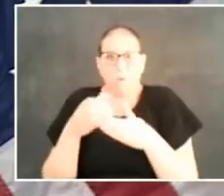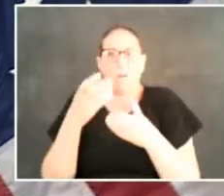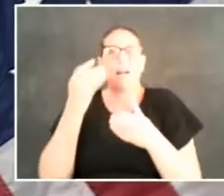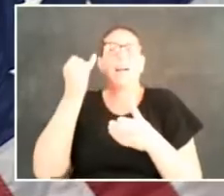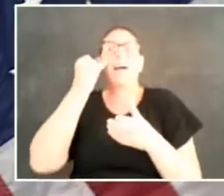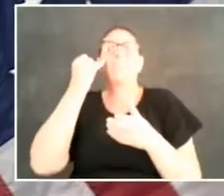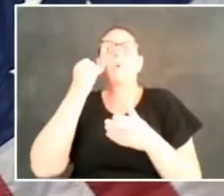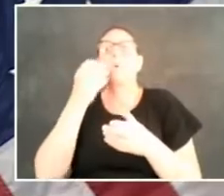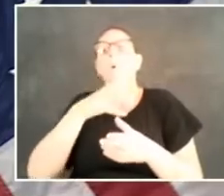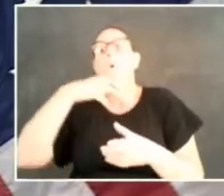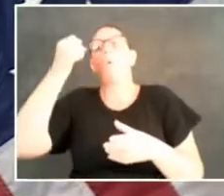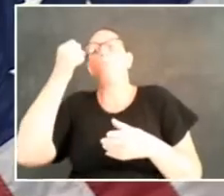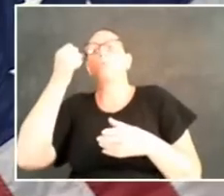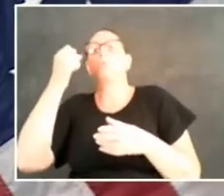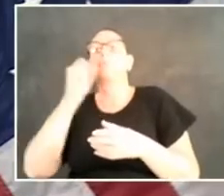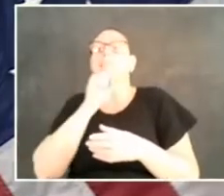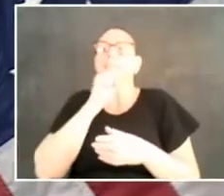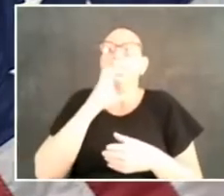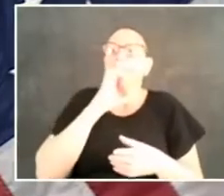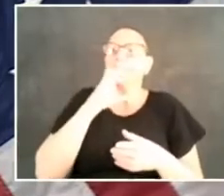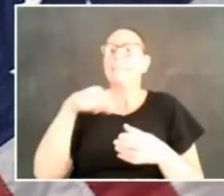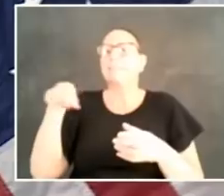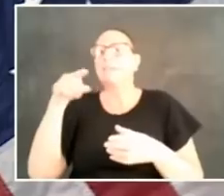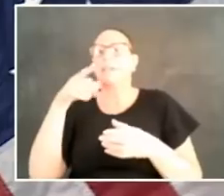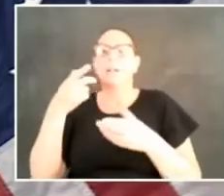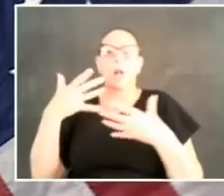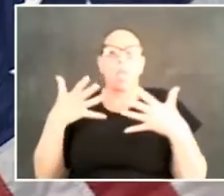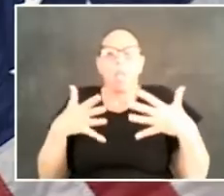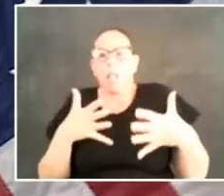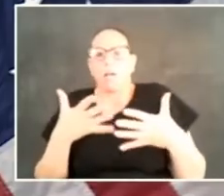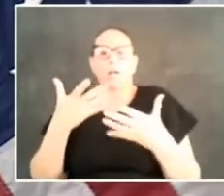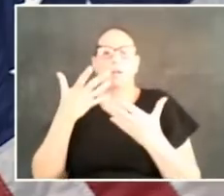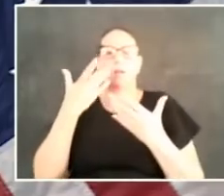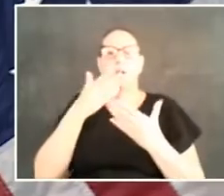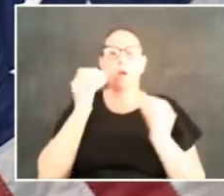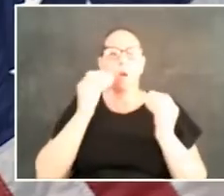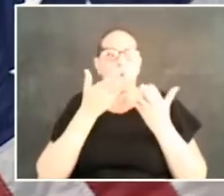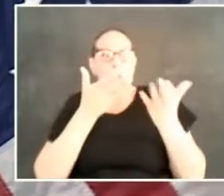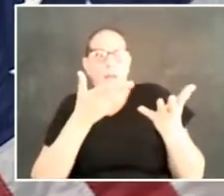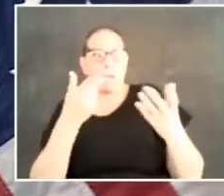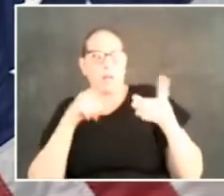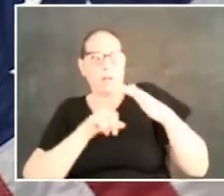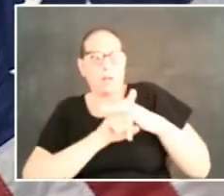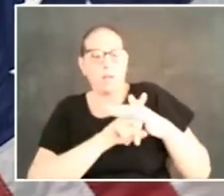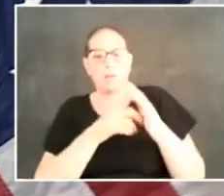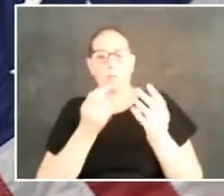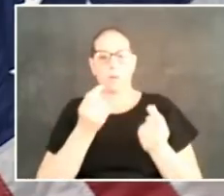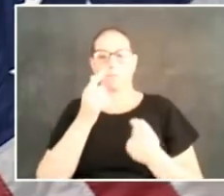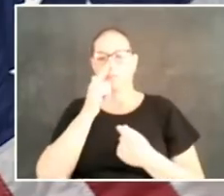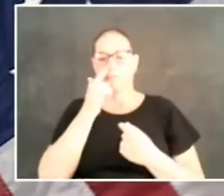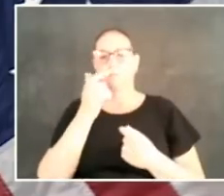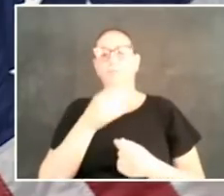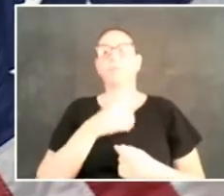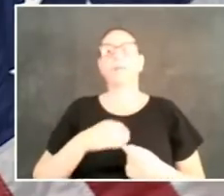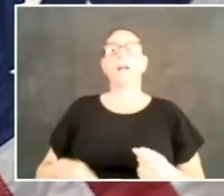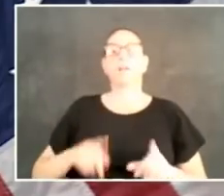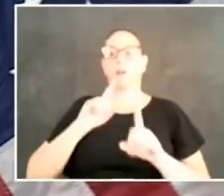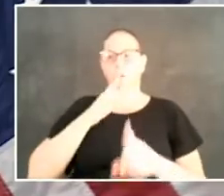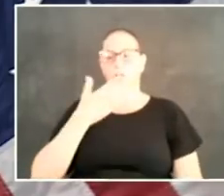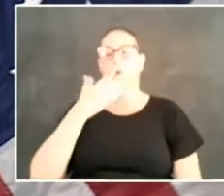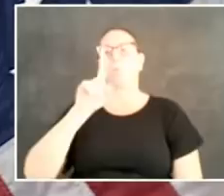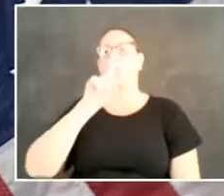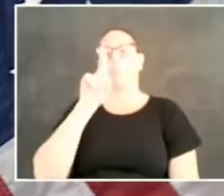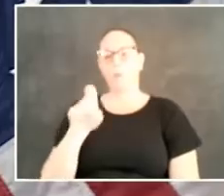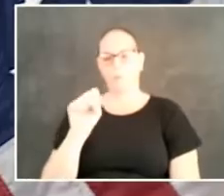people don't get so close to each other at the testing site? Yes, these are great questions, and thank you so much. So I'll give you